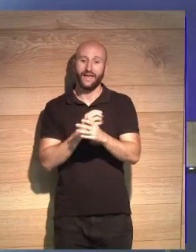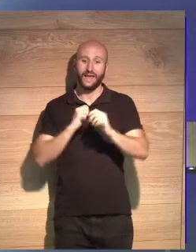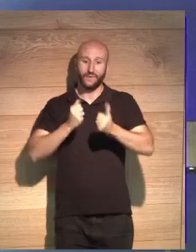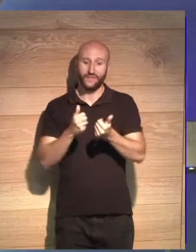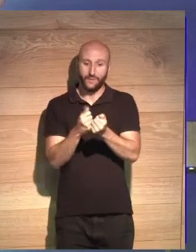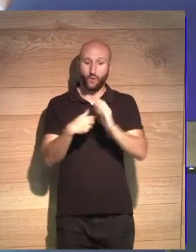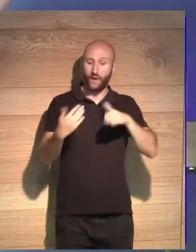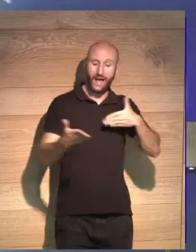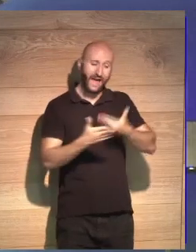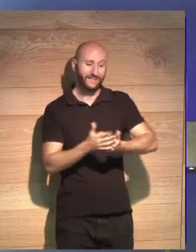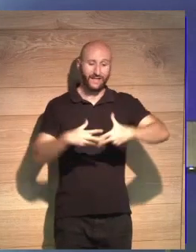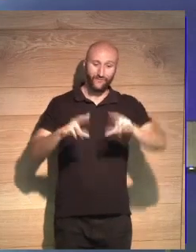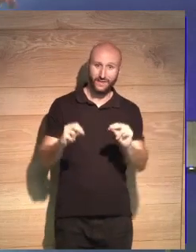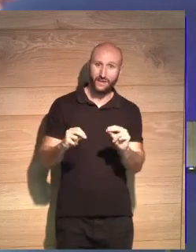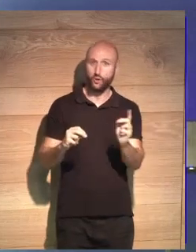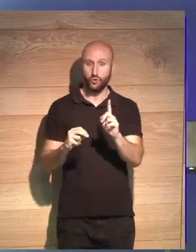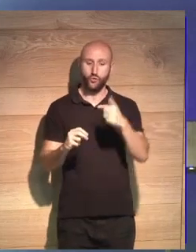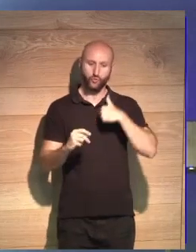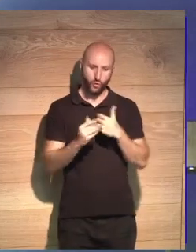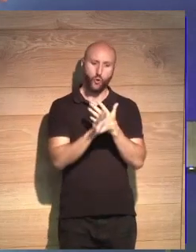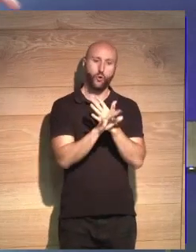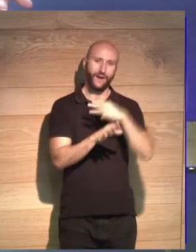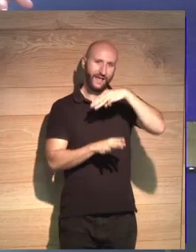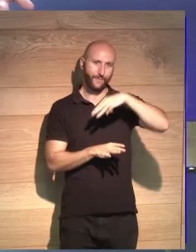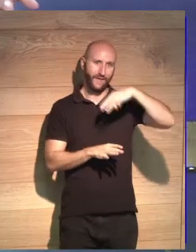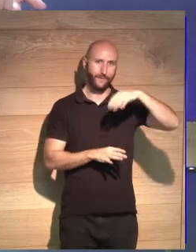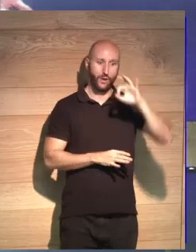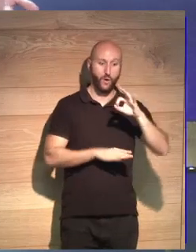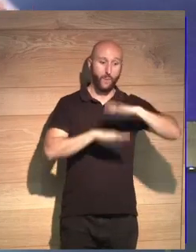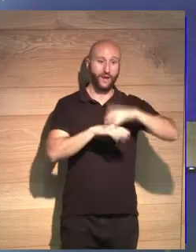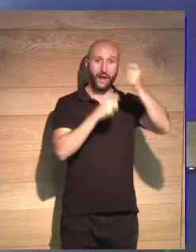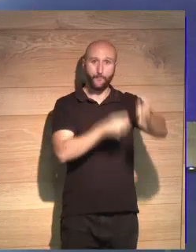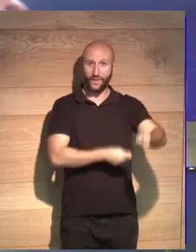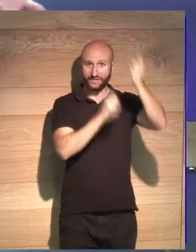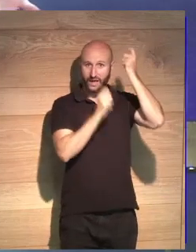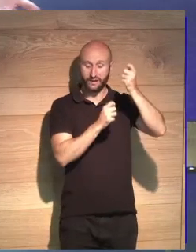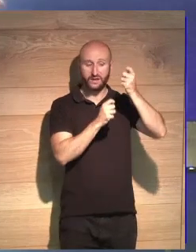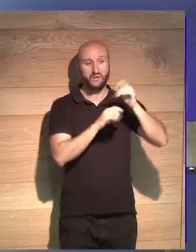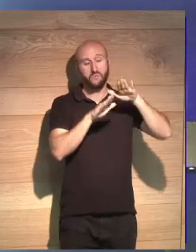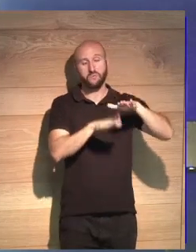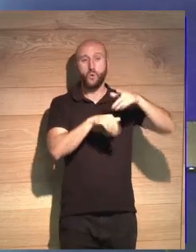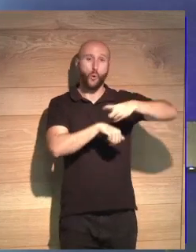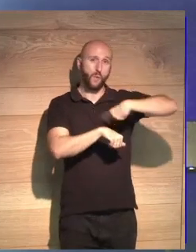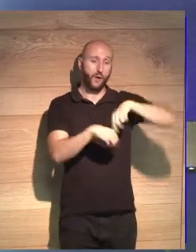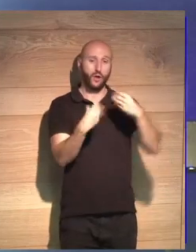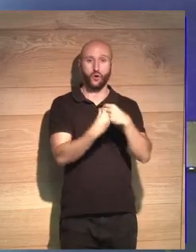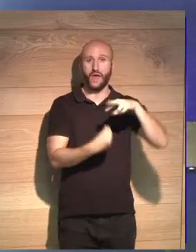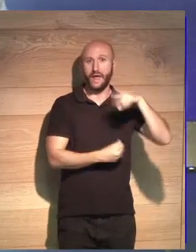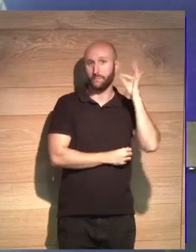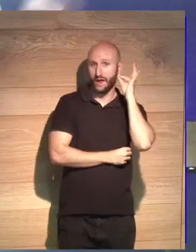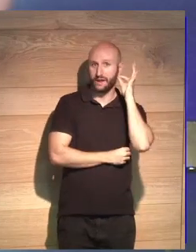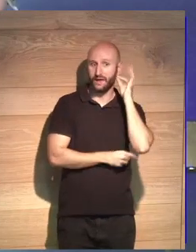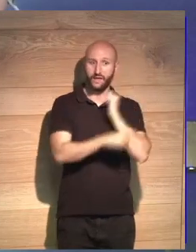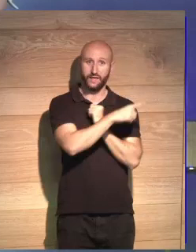Sometimes it's not about reaching the end of the game. Sometimes I've entered an MMO game just to fish, and I've